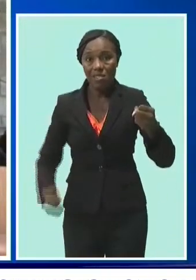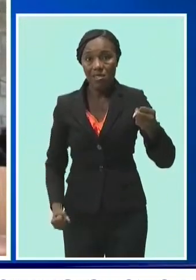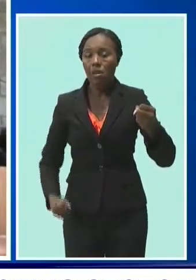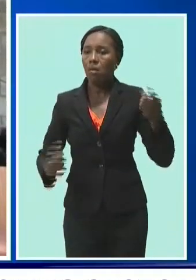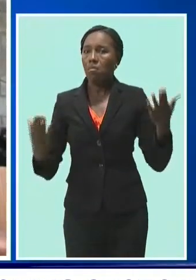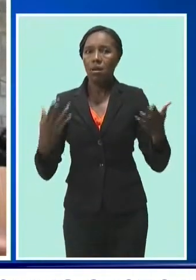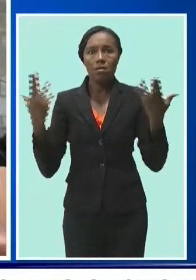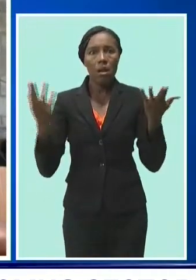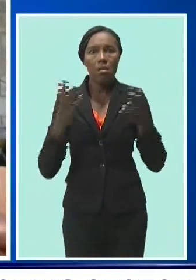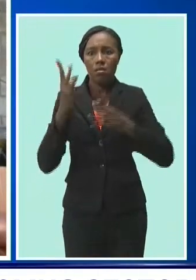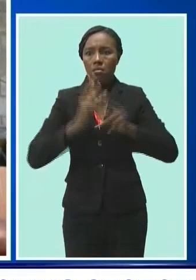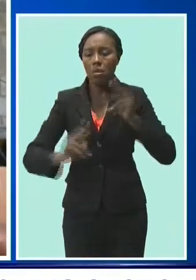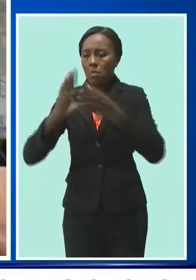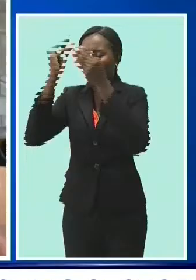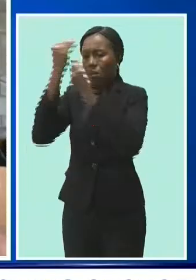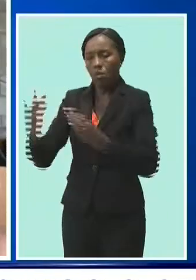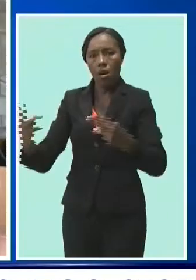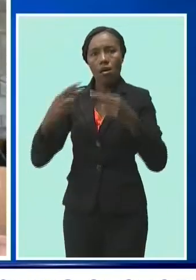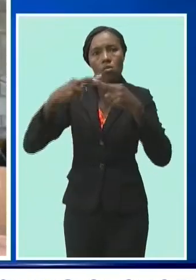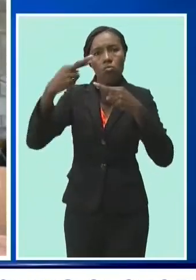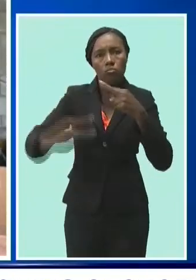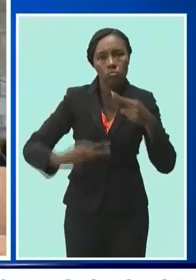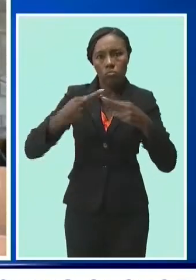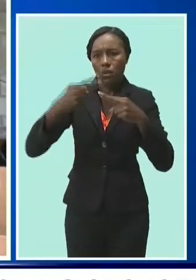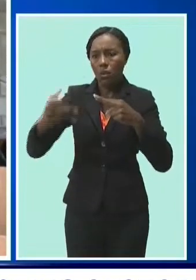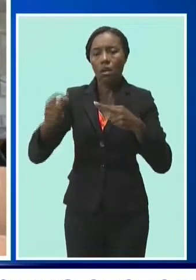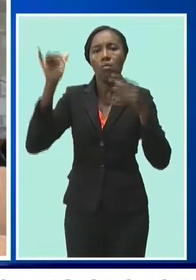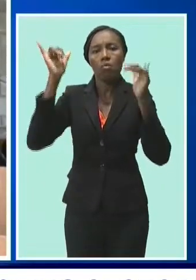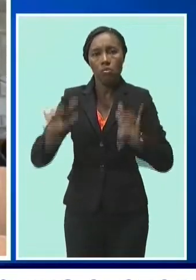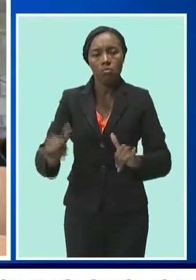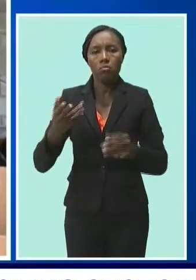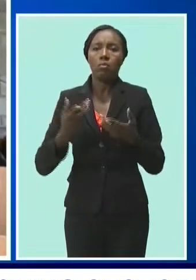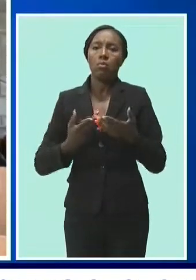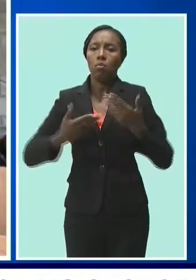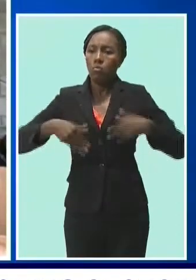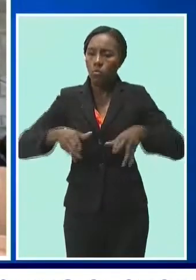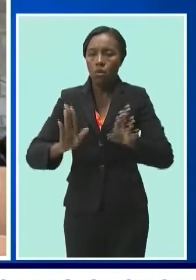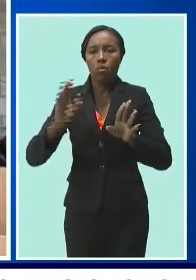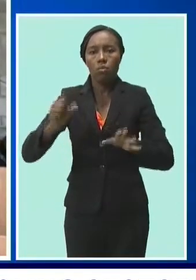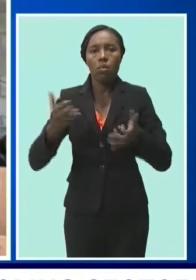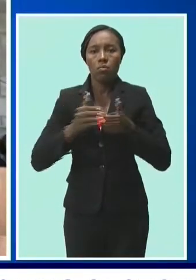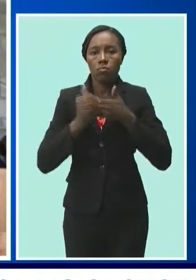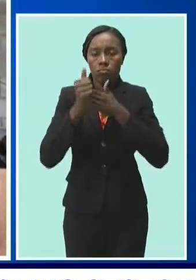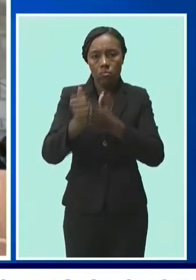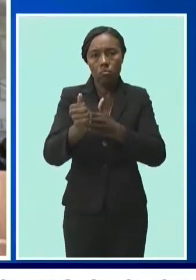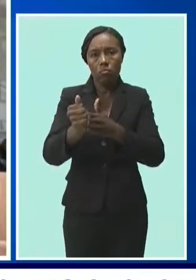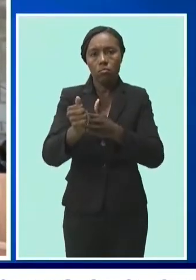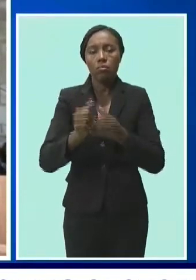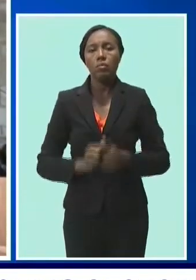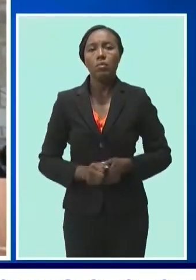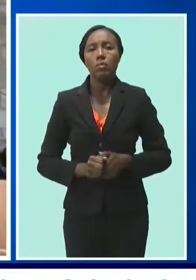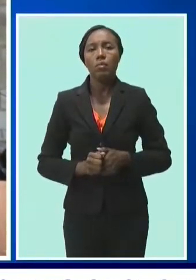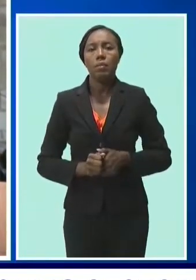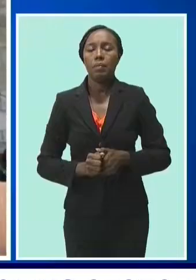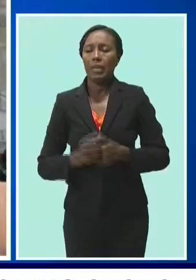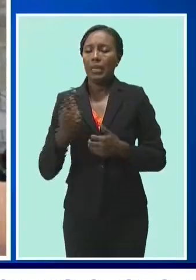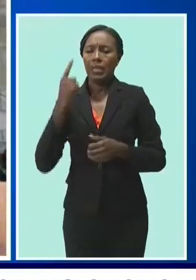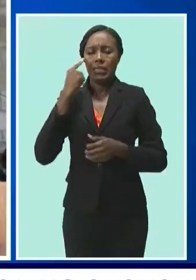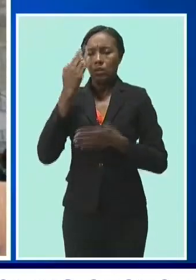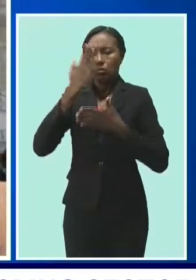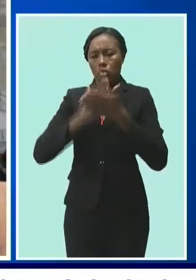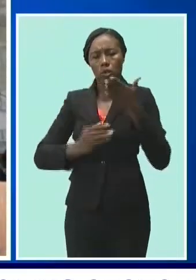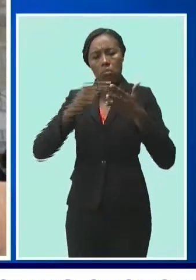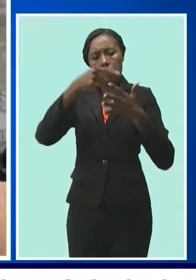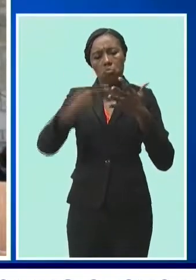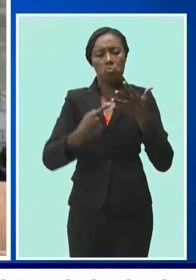not come up to the people of Barbados and said this is what we are doing when it comes to, as people see these, some of these items